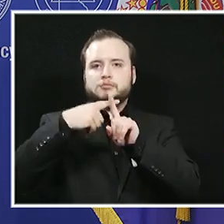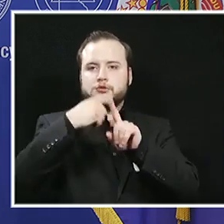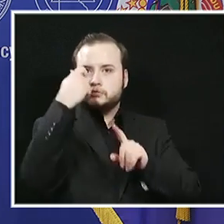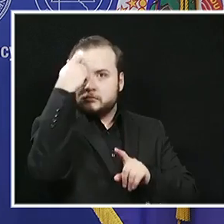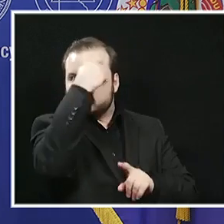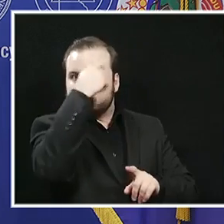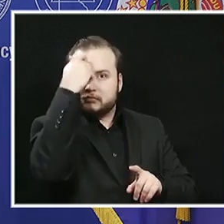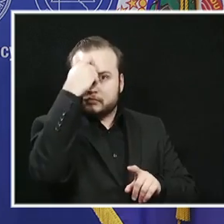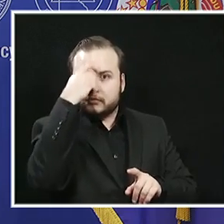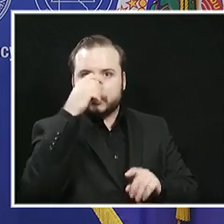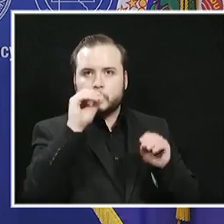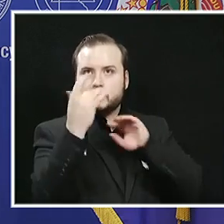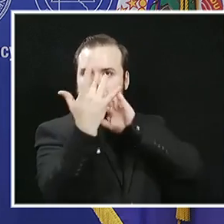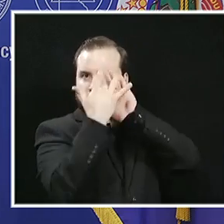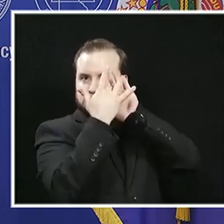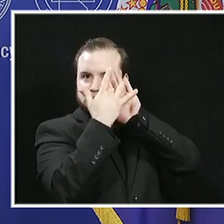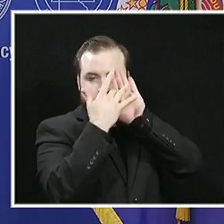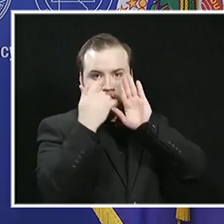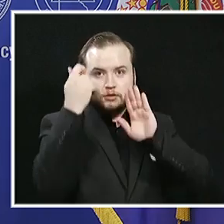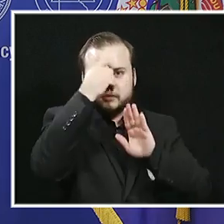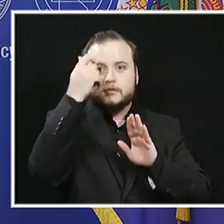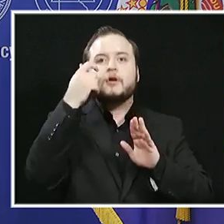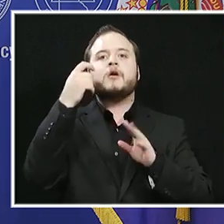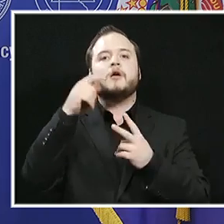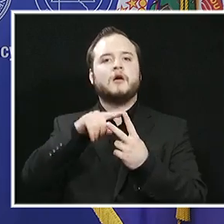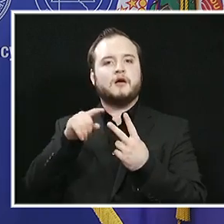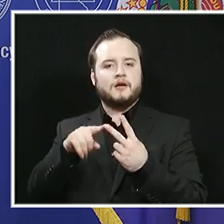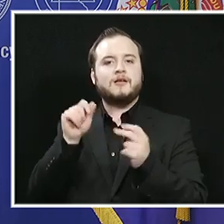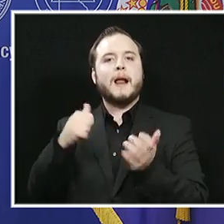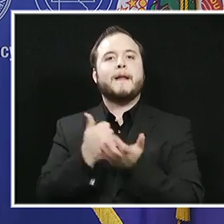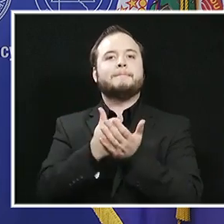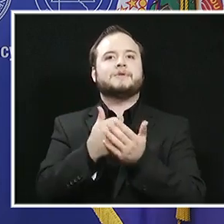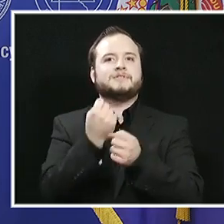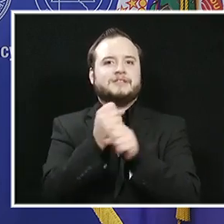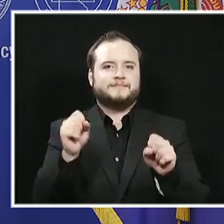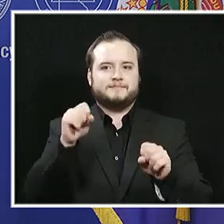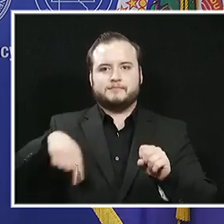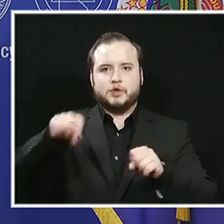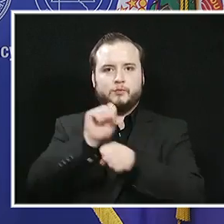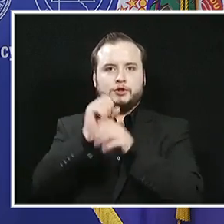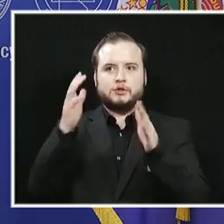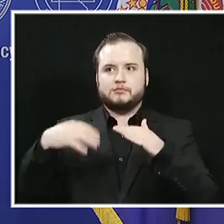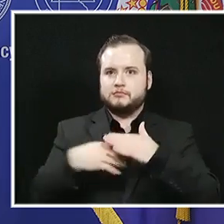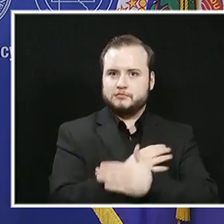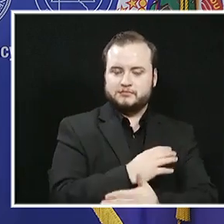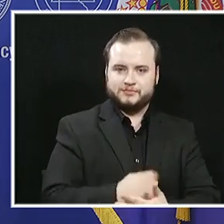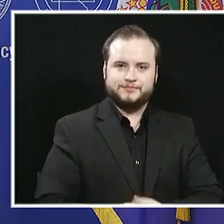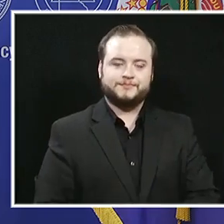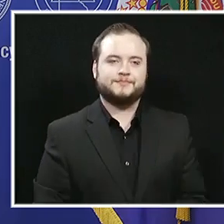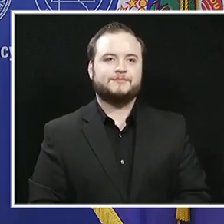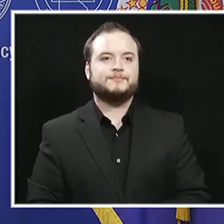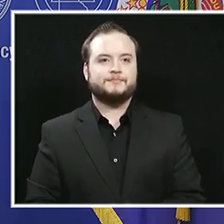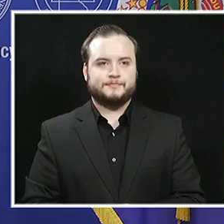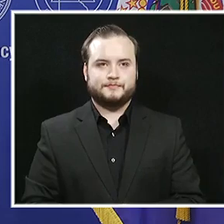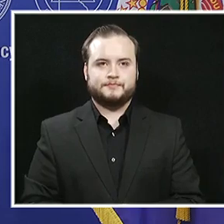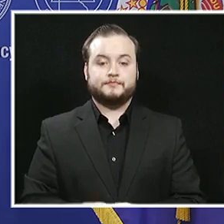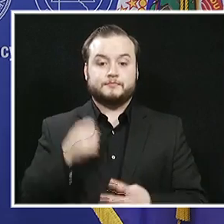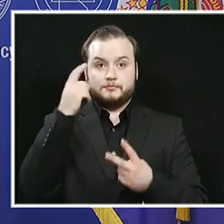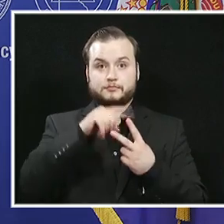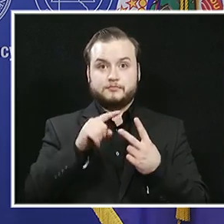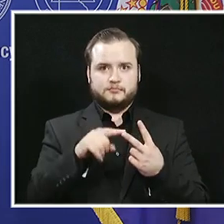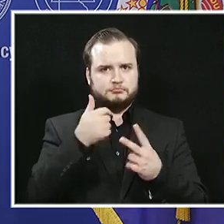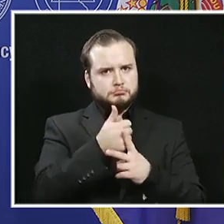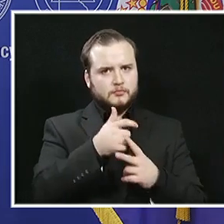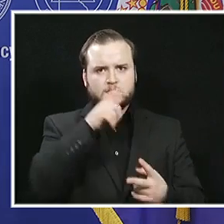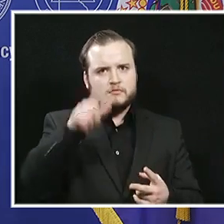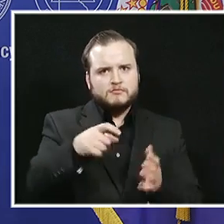optional, but it's there for use. It's also optional for employees to enter their data, but it is anonymous and aggregated data that will help businesses be more